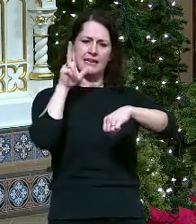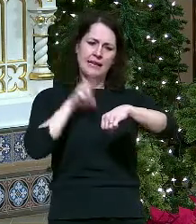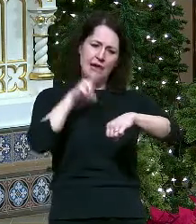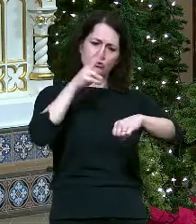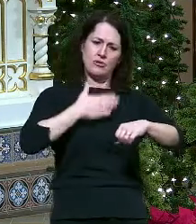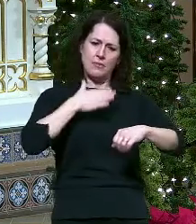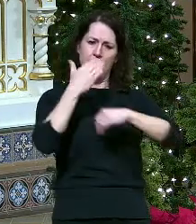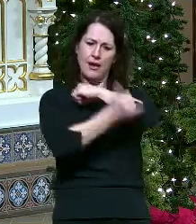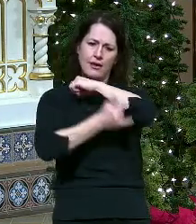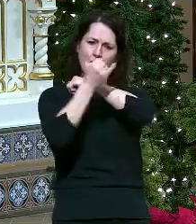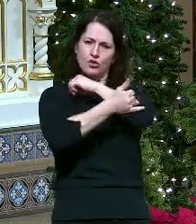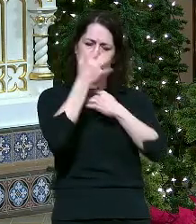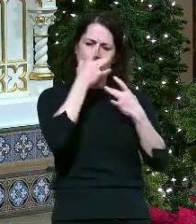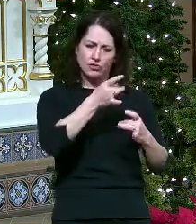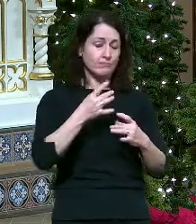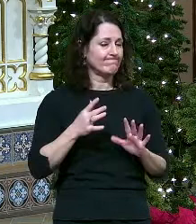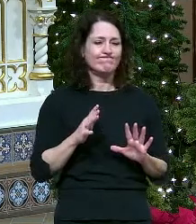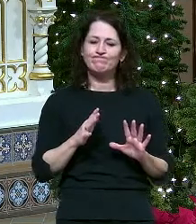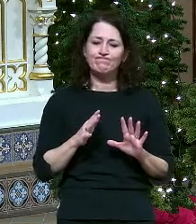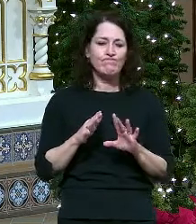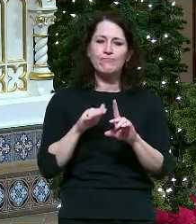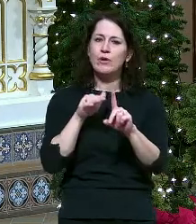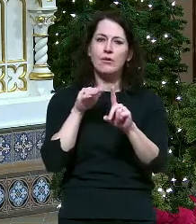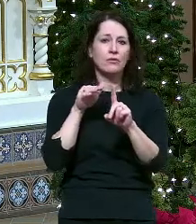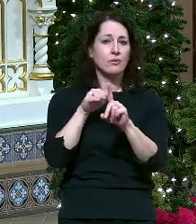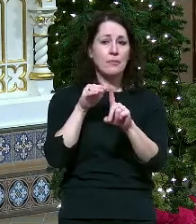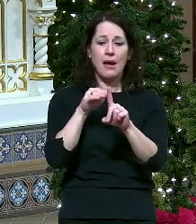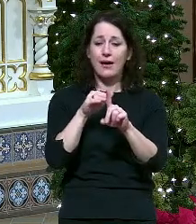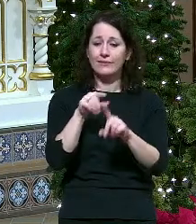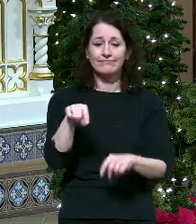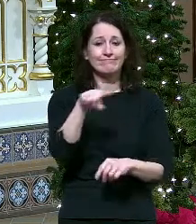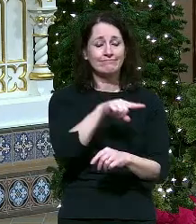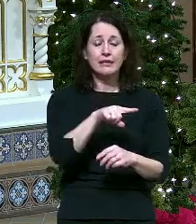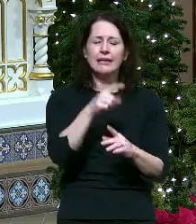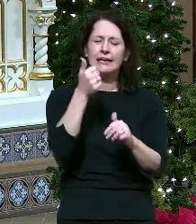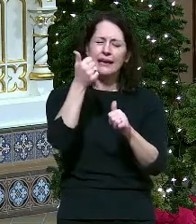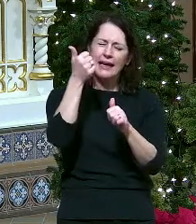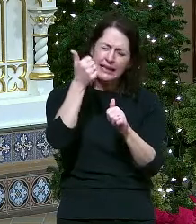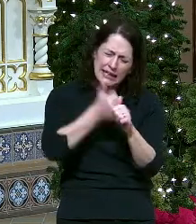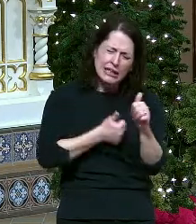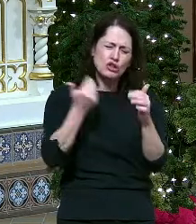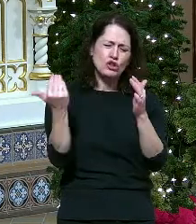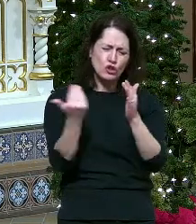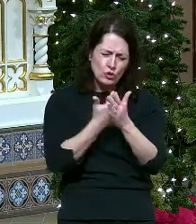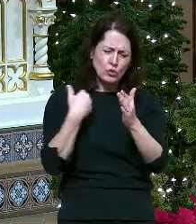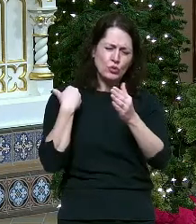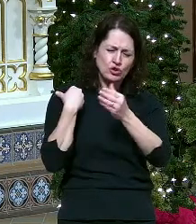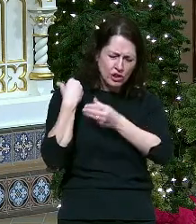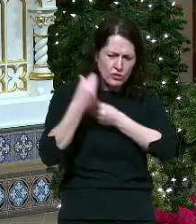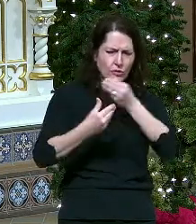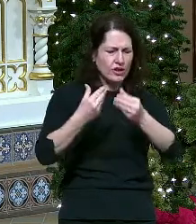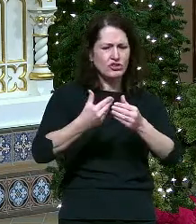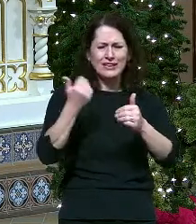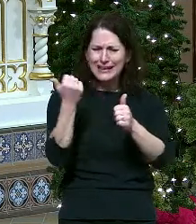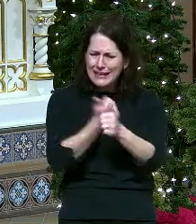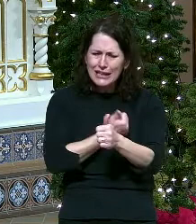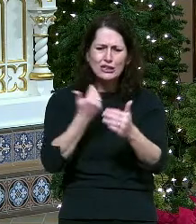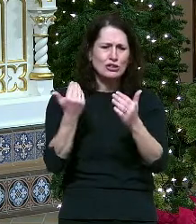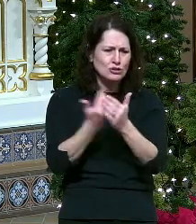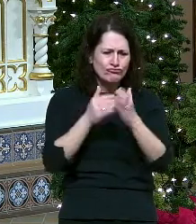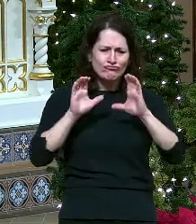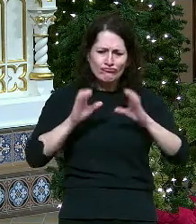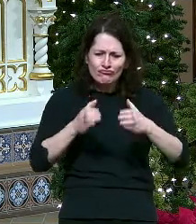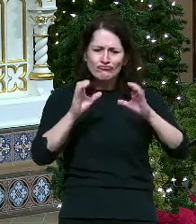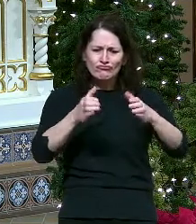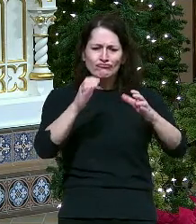Once more, we are being reminded that each new generation must take up